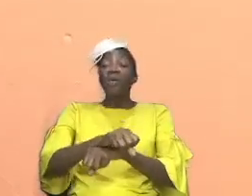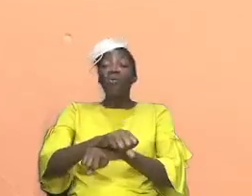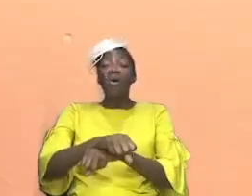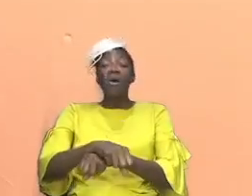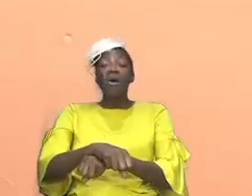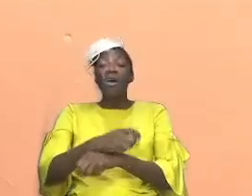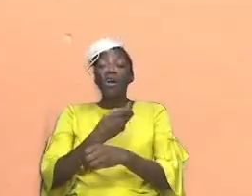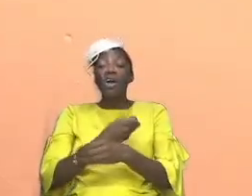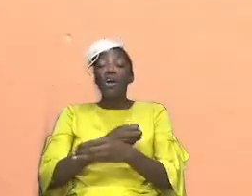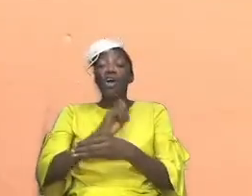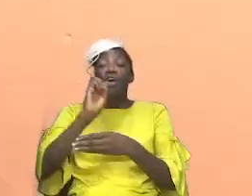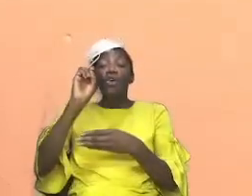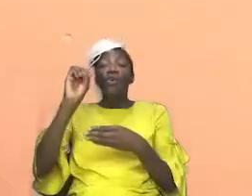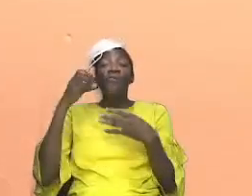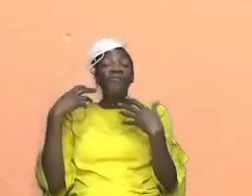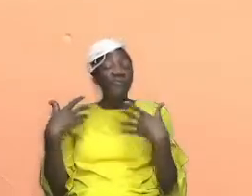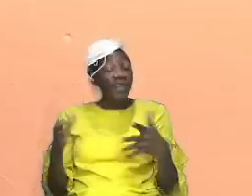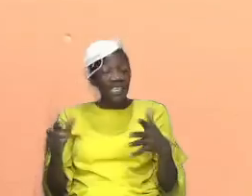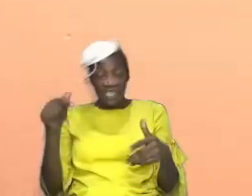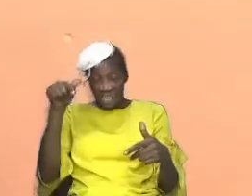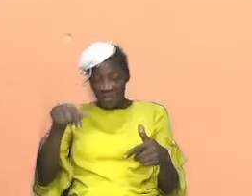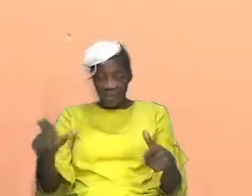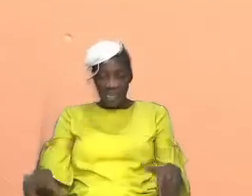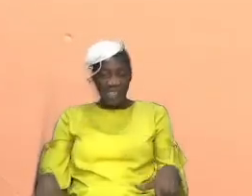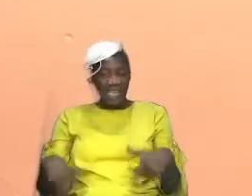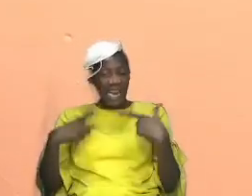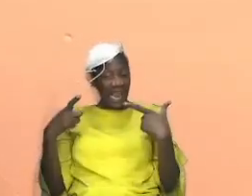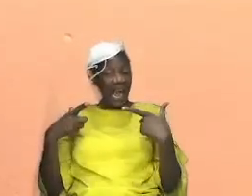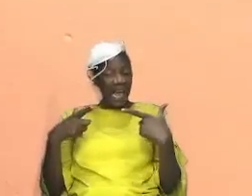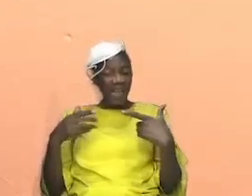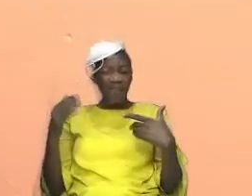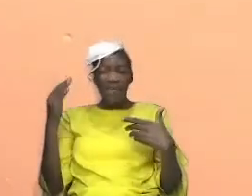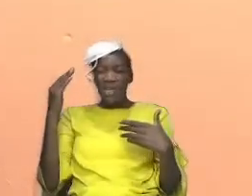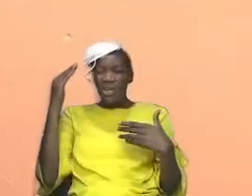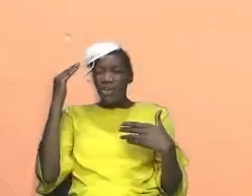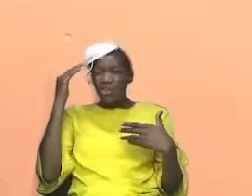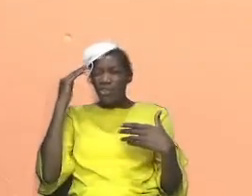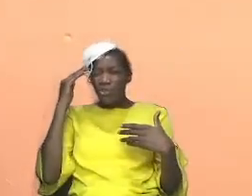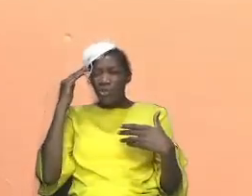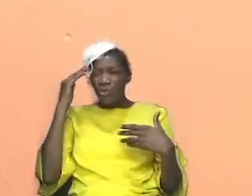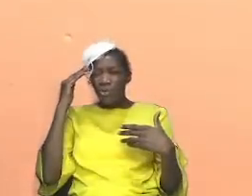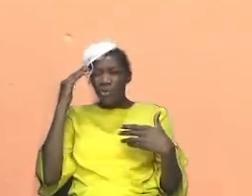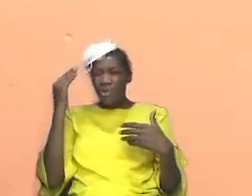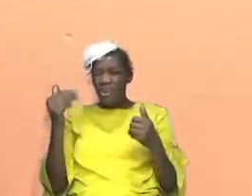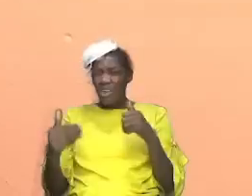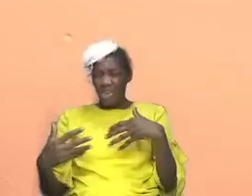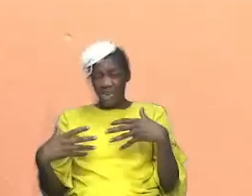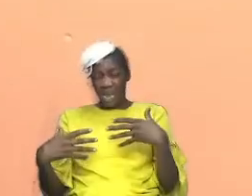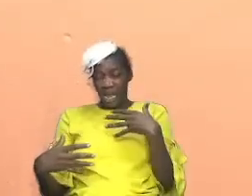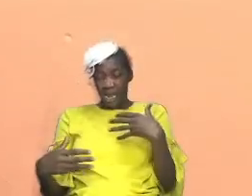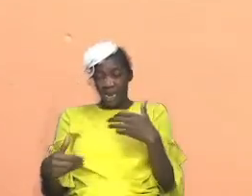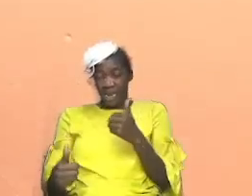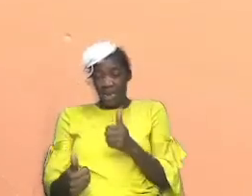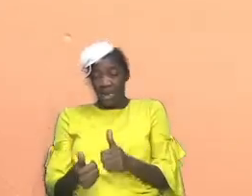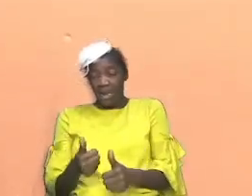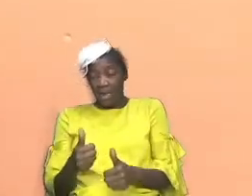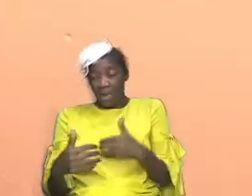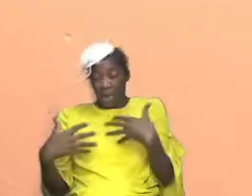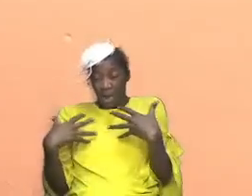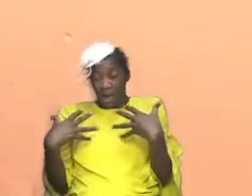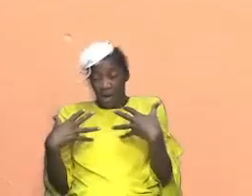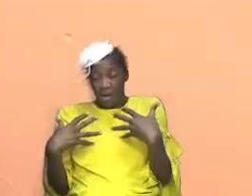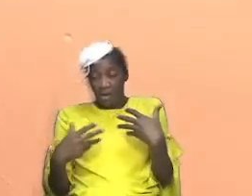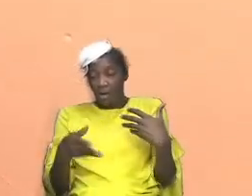this life. And Paul went on to say, knowing the terror of the Lord. In other words, it is not going to